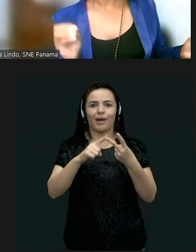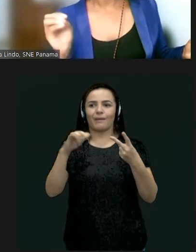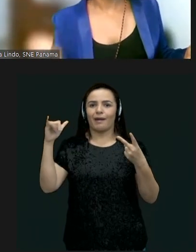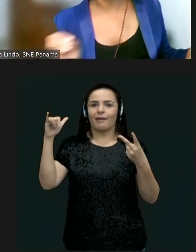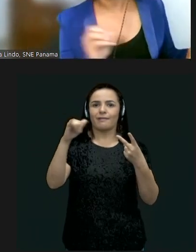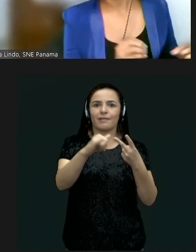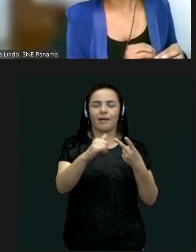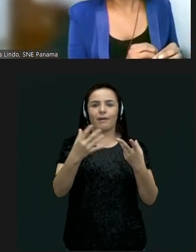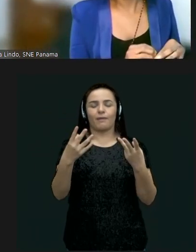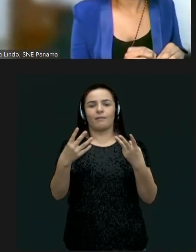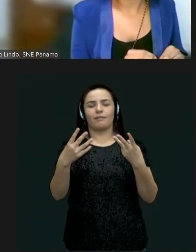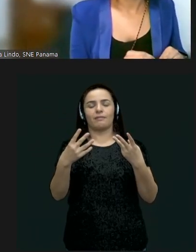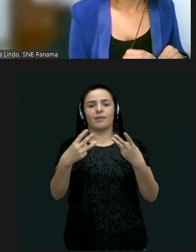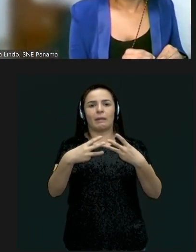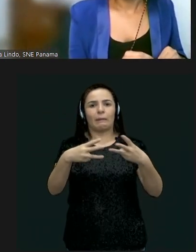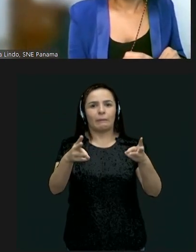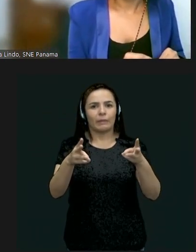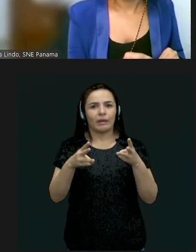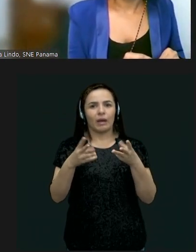how are